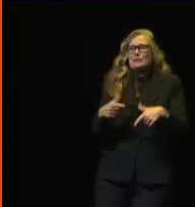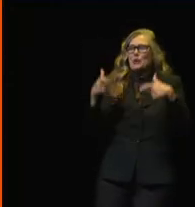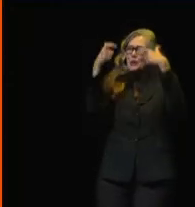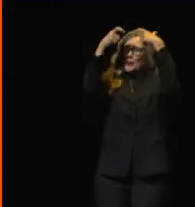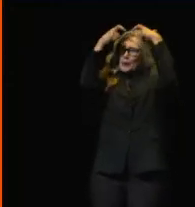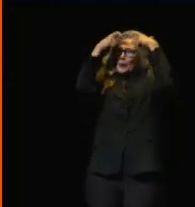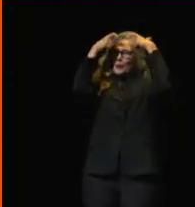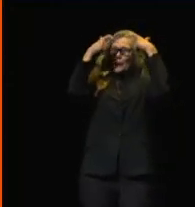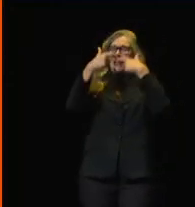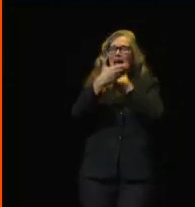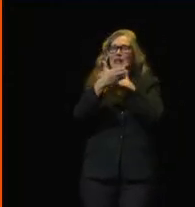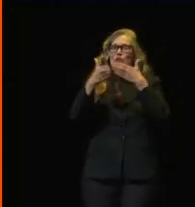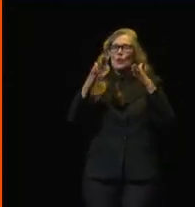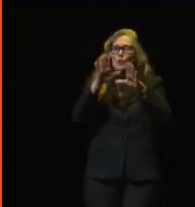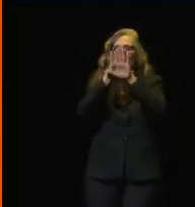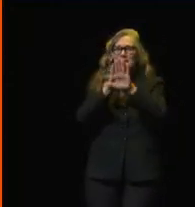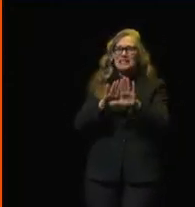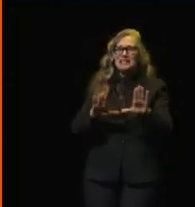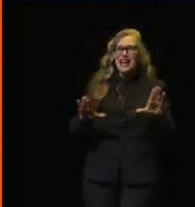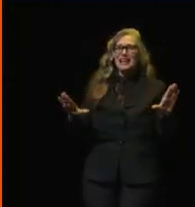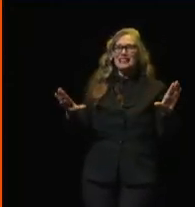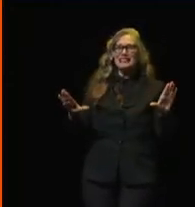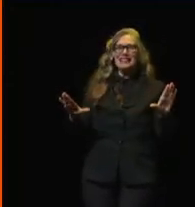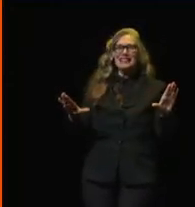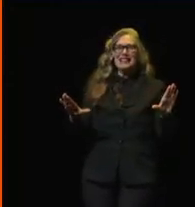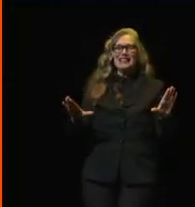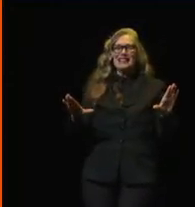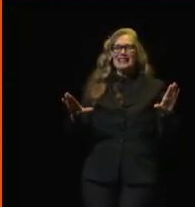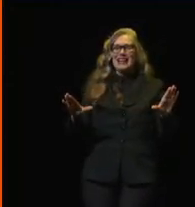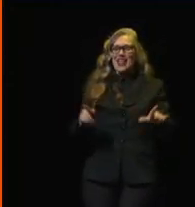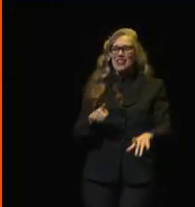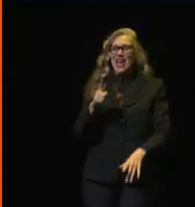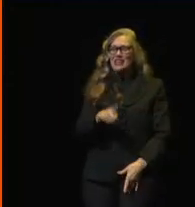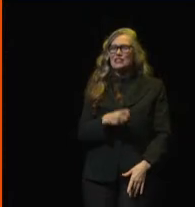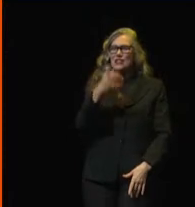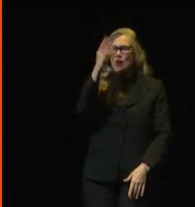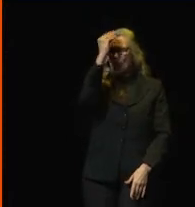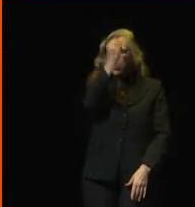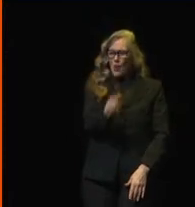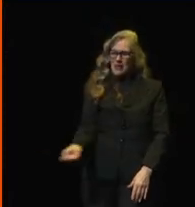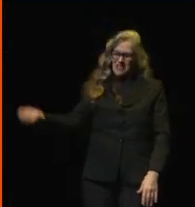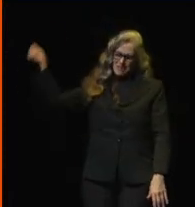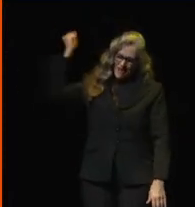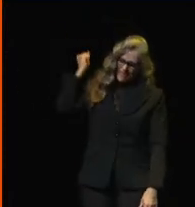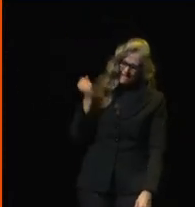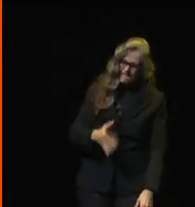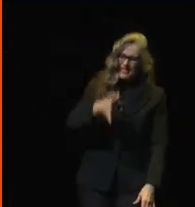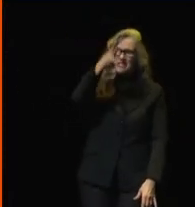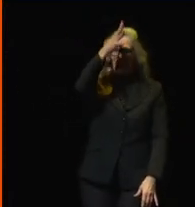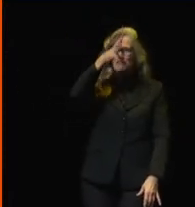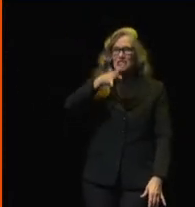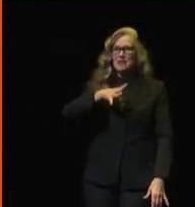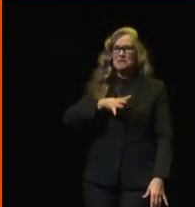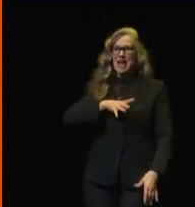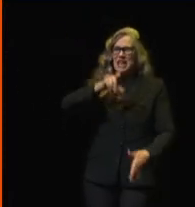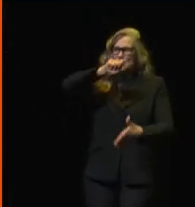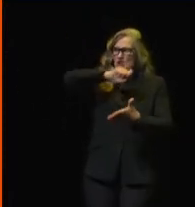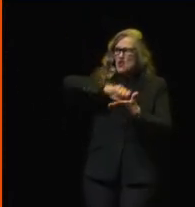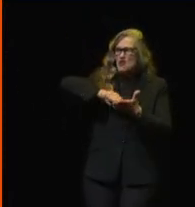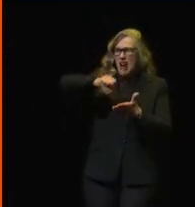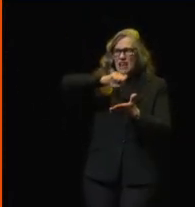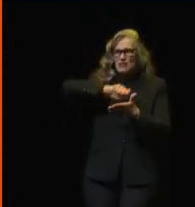as the room was silent, and then standing and throwing them at the feet of the man who had written the torture memos.